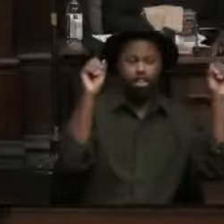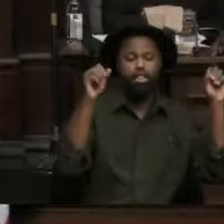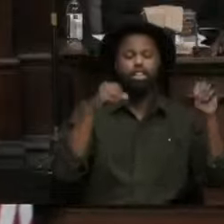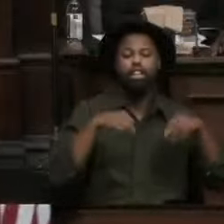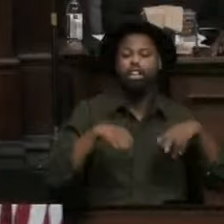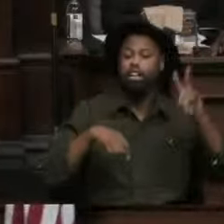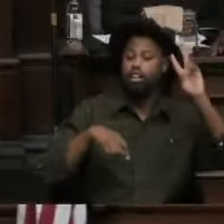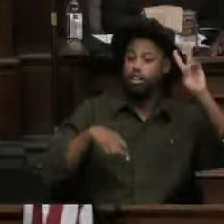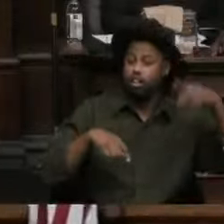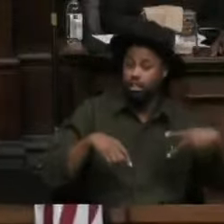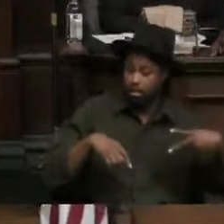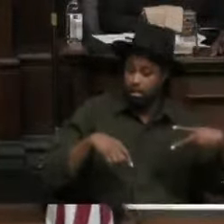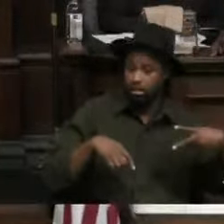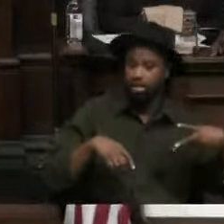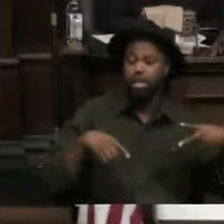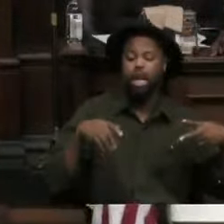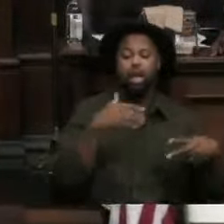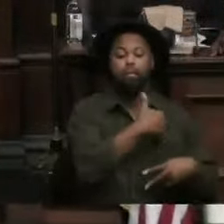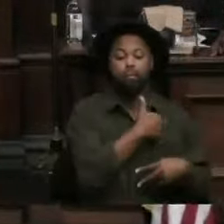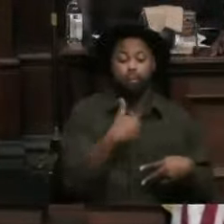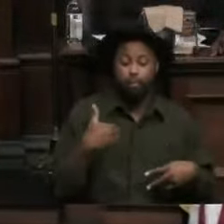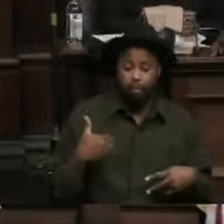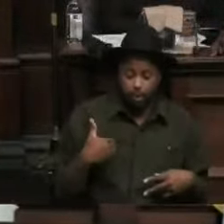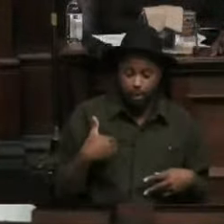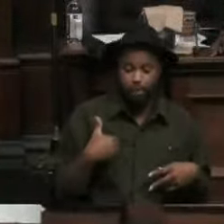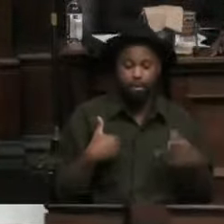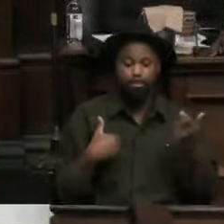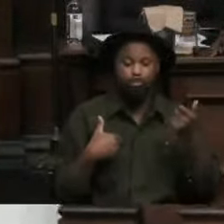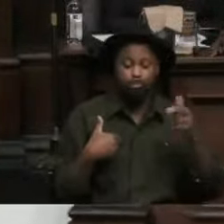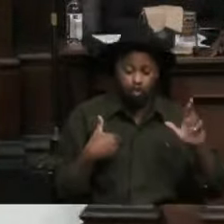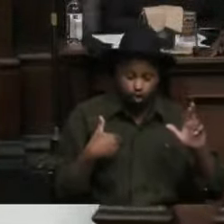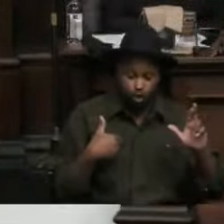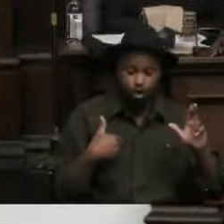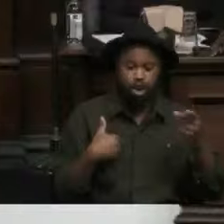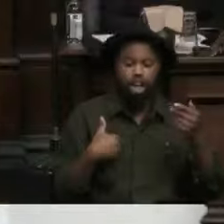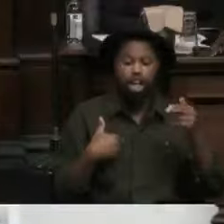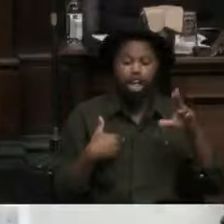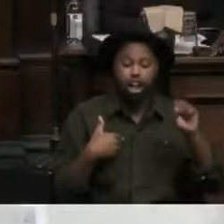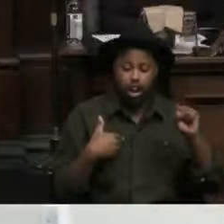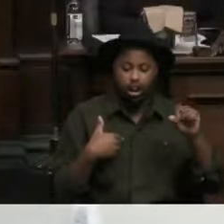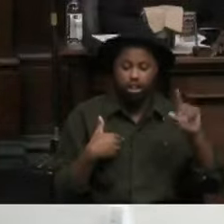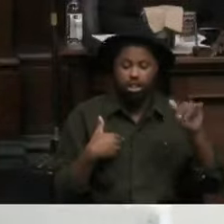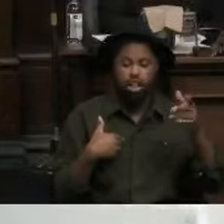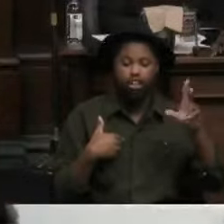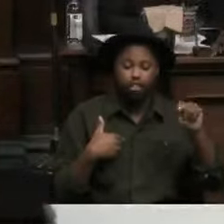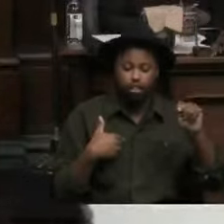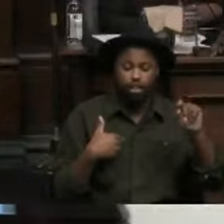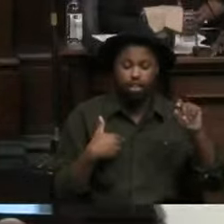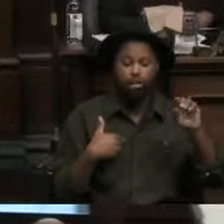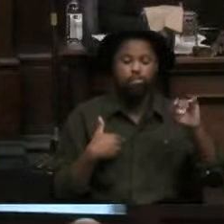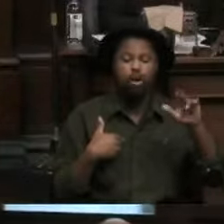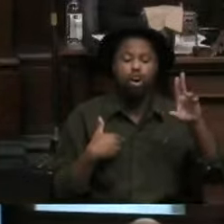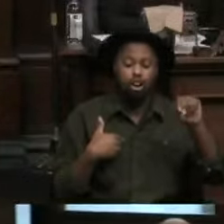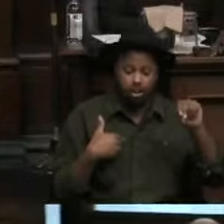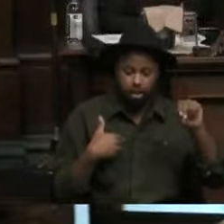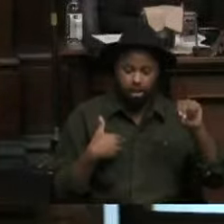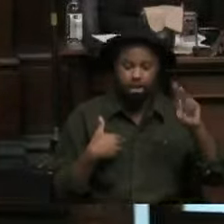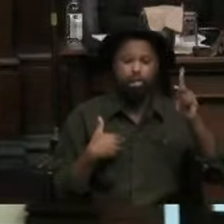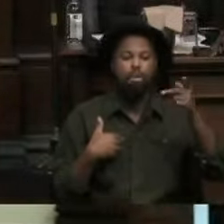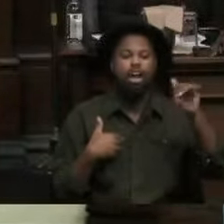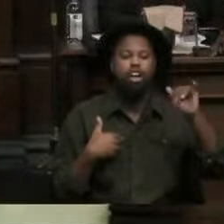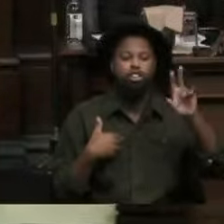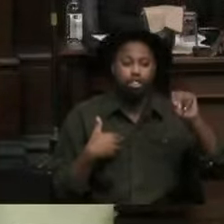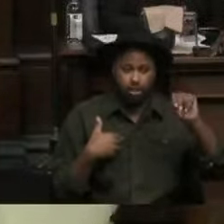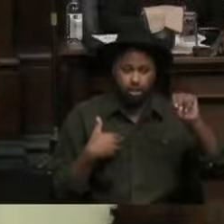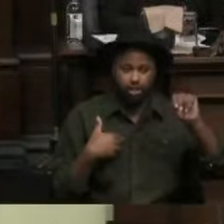President Mary Lupien, and Council Members Mitch Gruber, Lashay D. Harris, Willie J. Lightfoot, Stanley Martin, Michael A. Patterson, and Kimberly